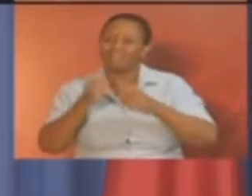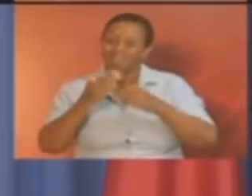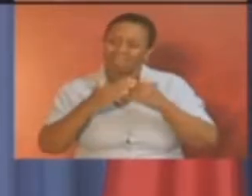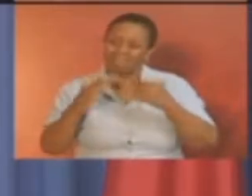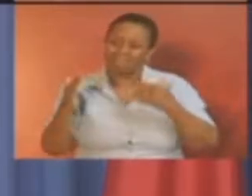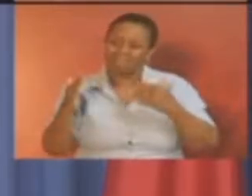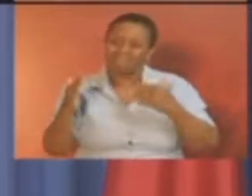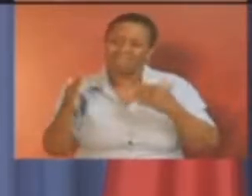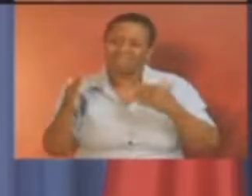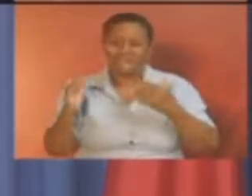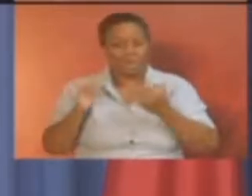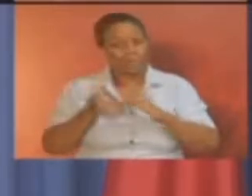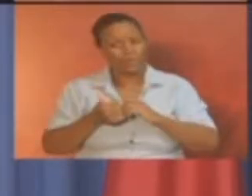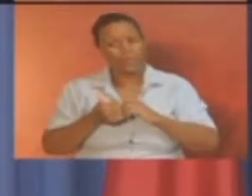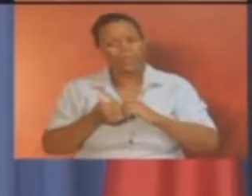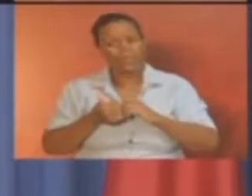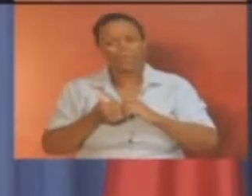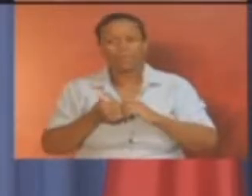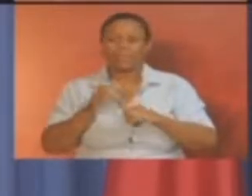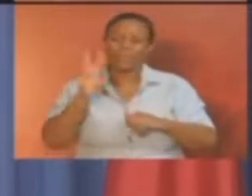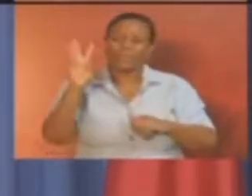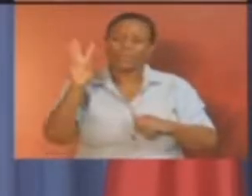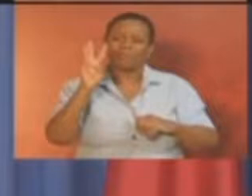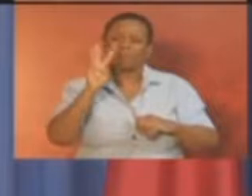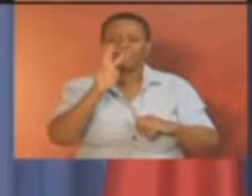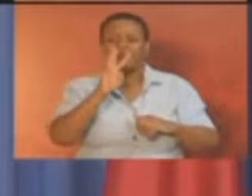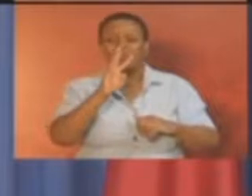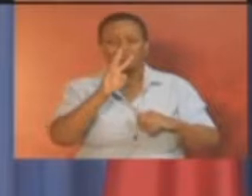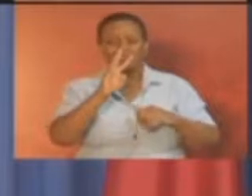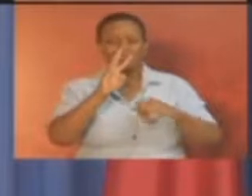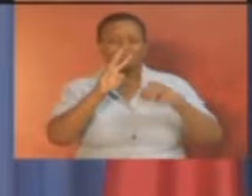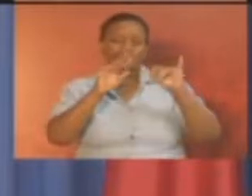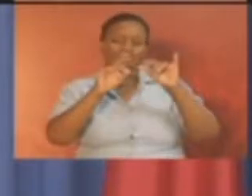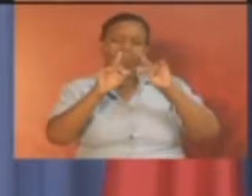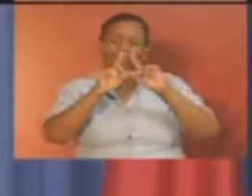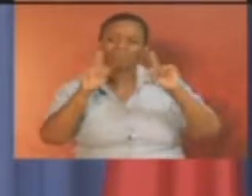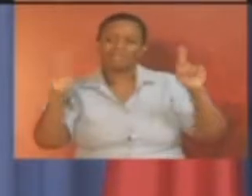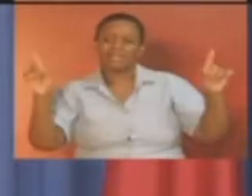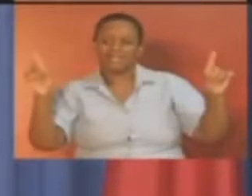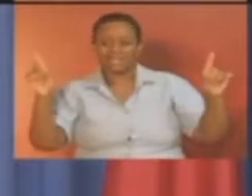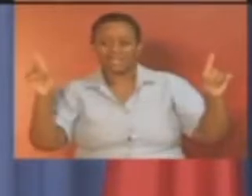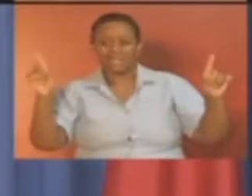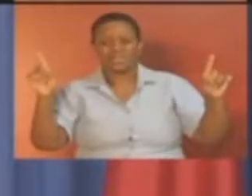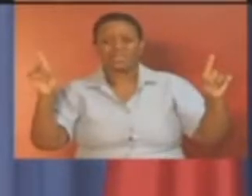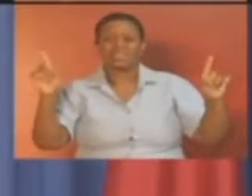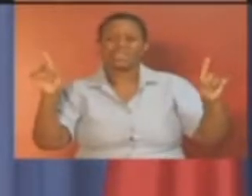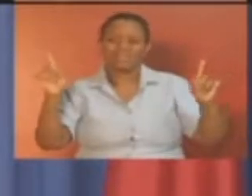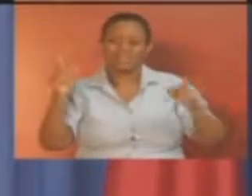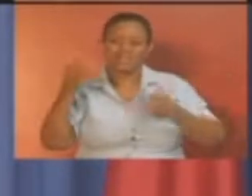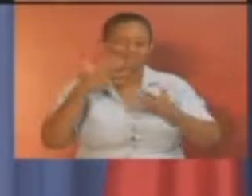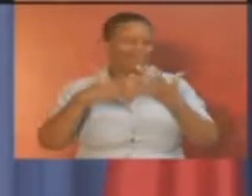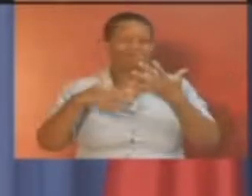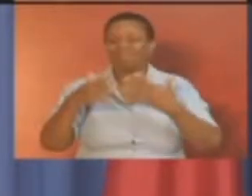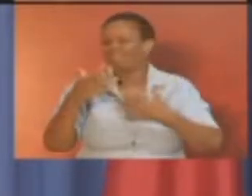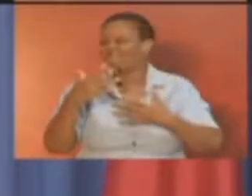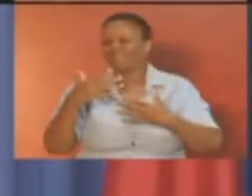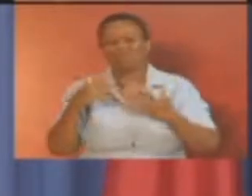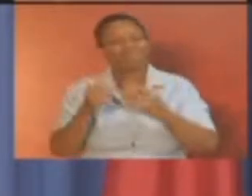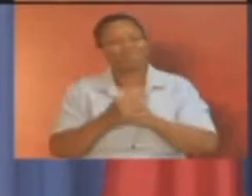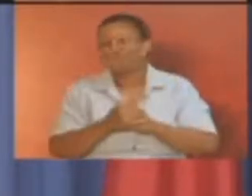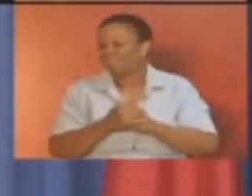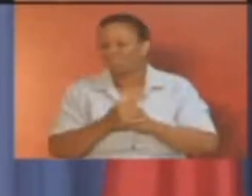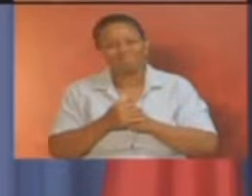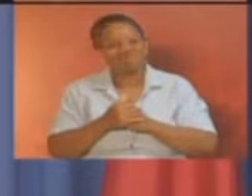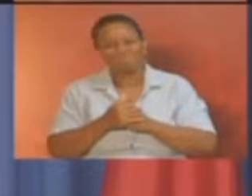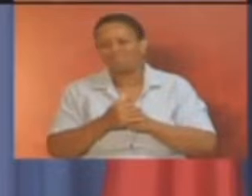practice the 3 W's. Let's watch our distance and avoid the commingling, the dirtiest word now in public health, the